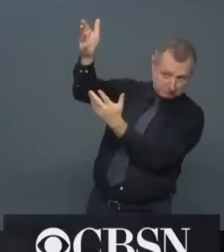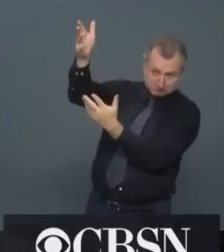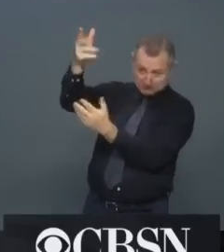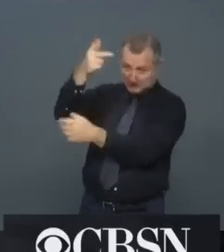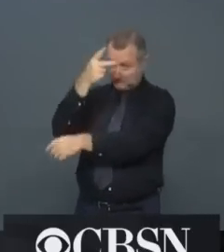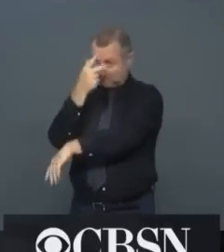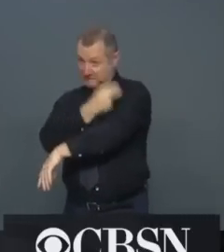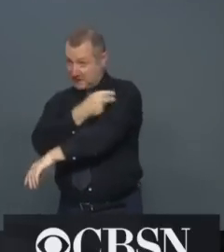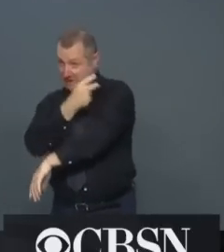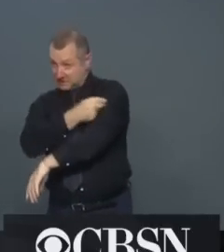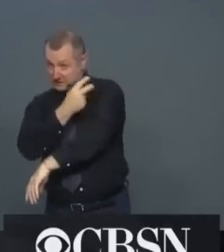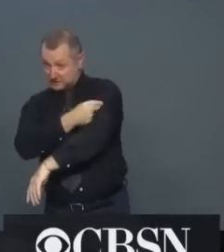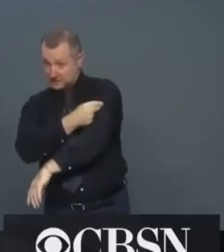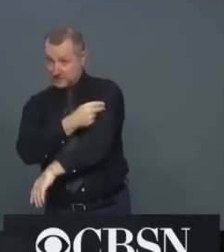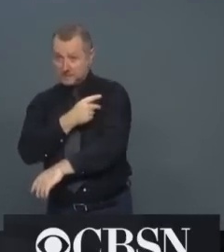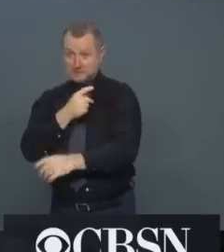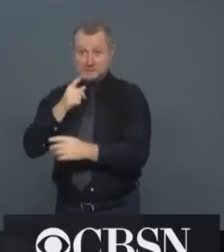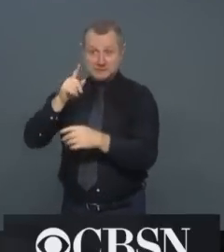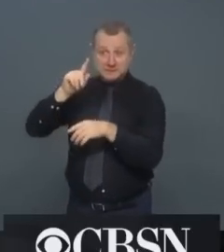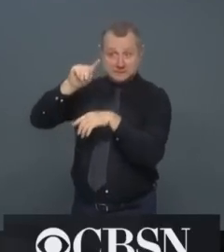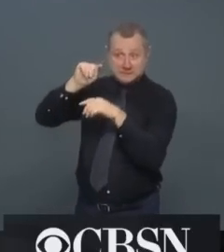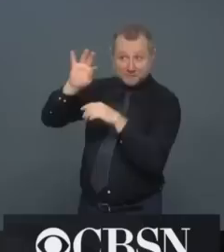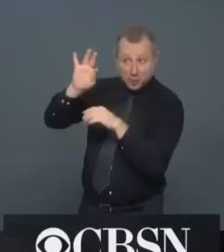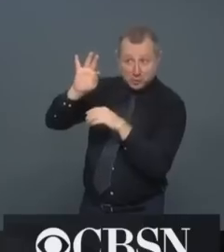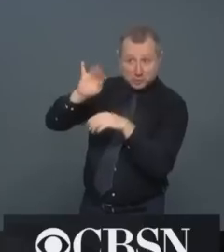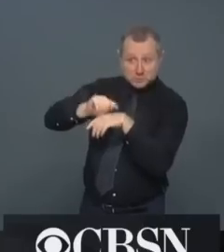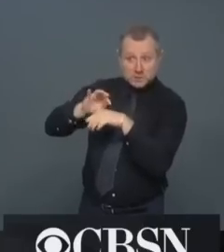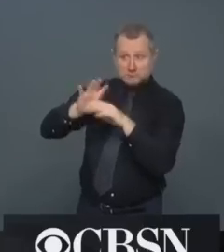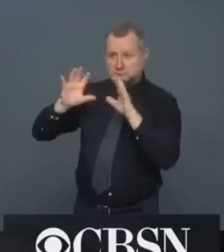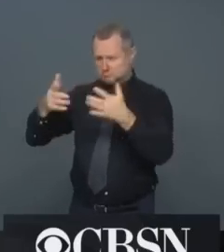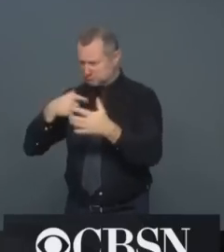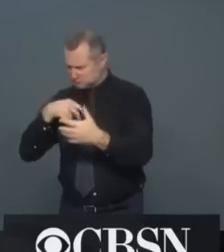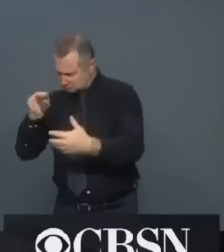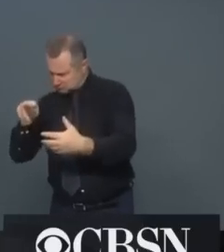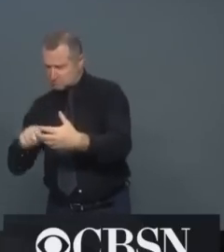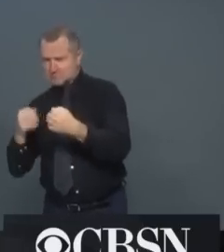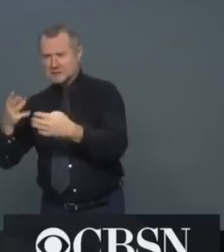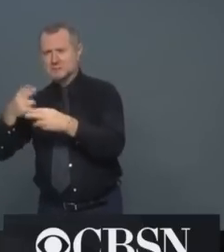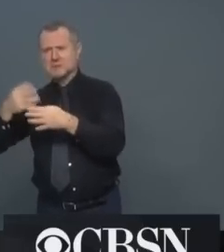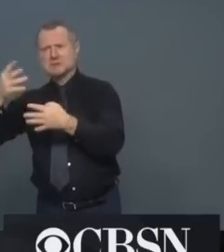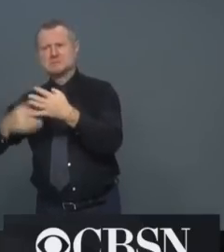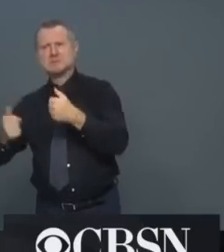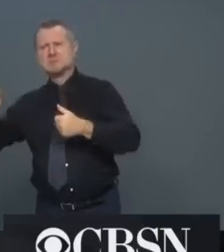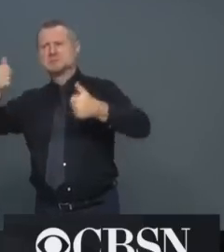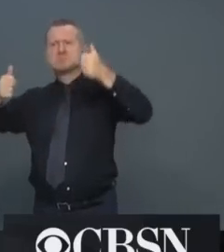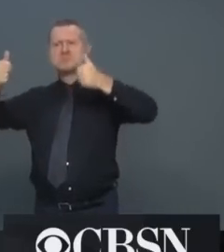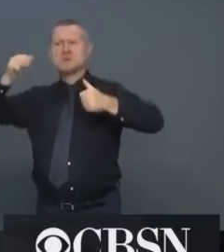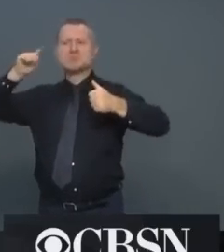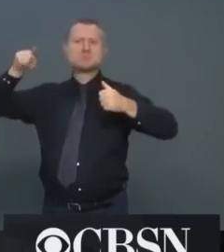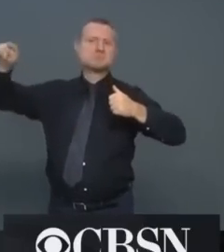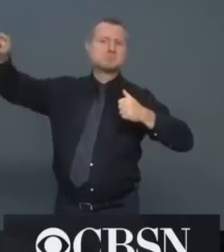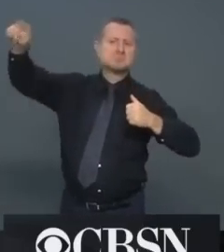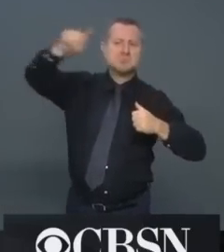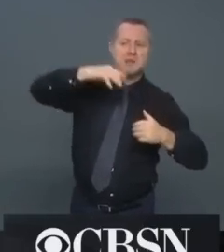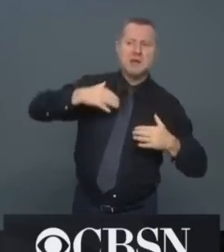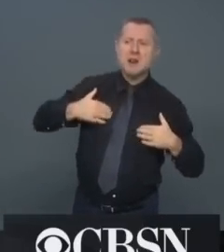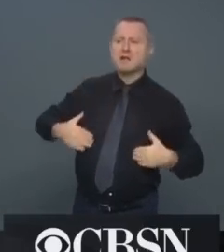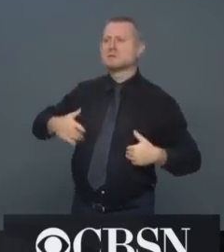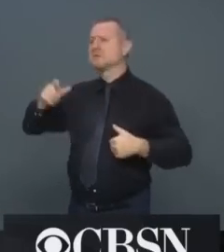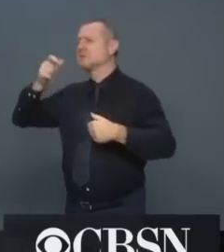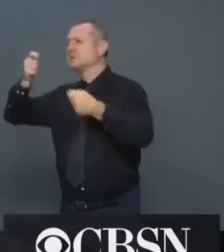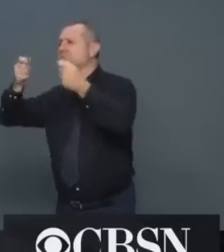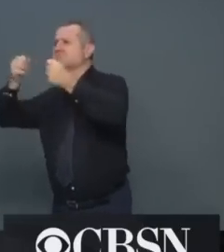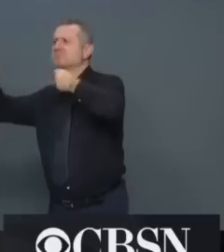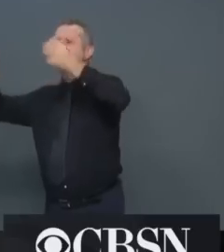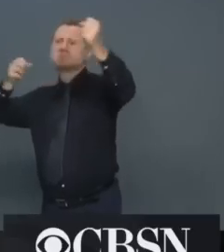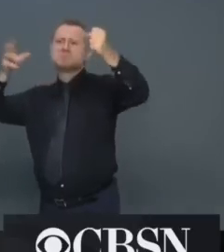here, but looked like a lot of administration officials, a lot of healthcare industry leaders. There's been a lot of concerns about how people of color would